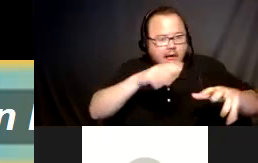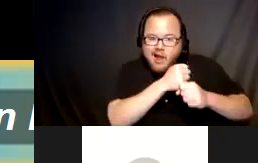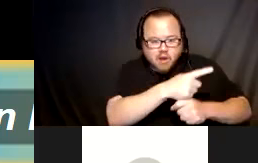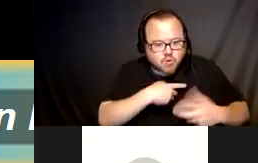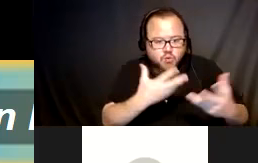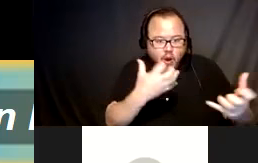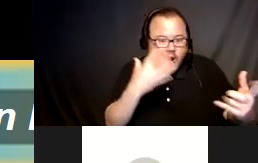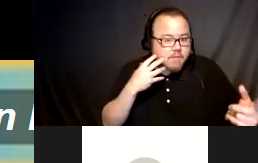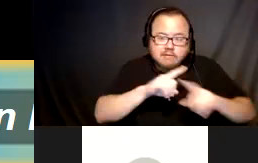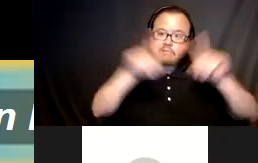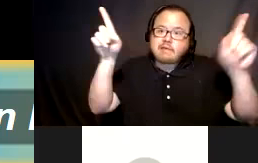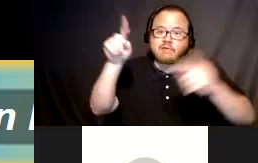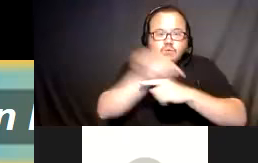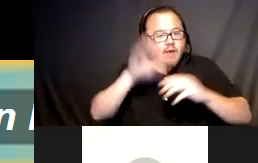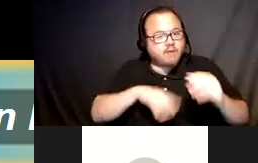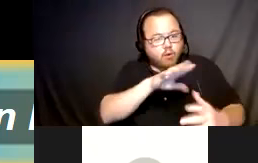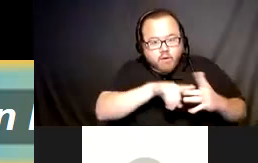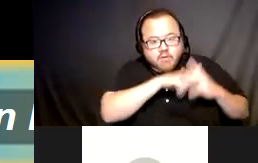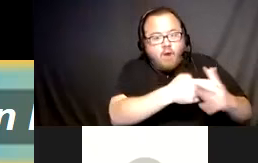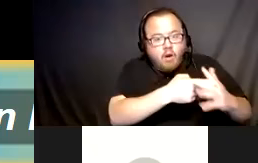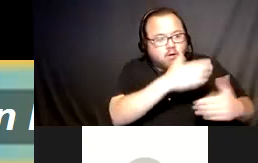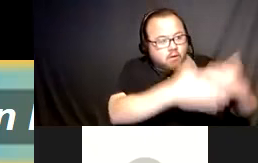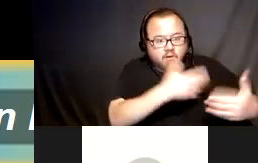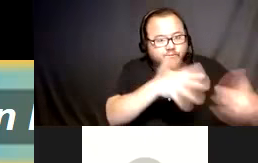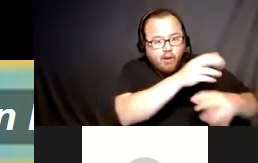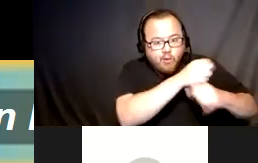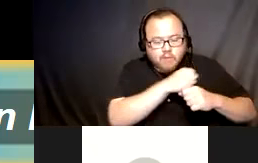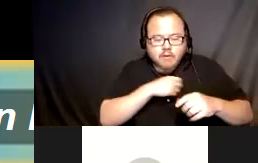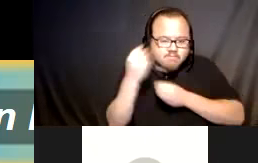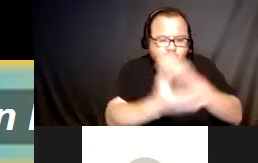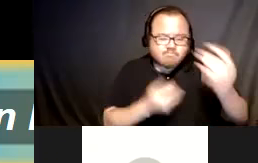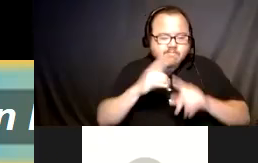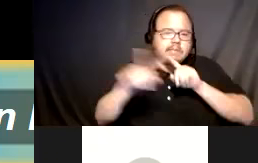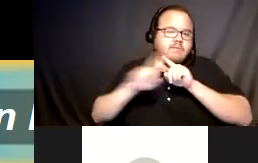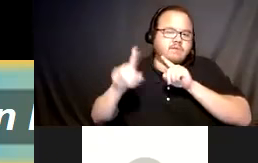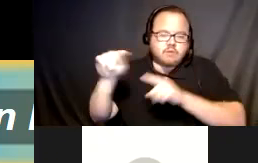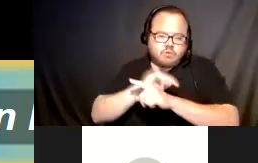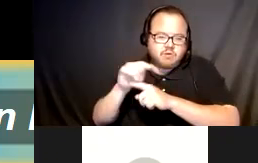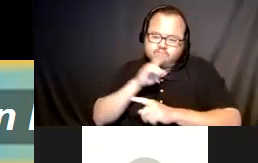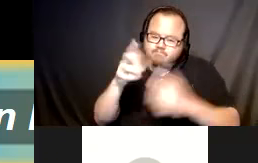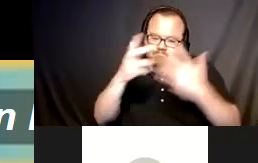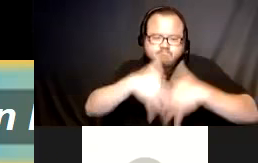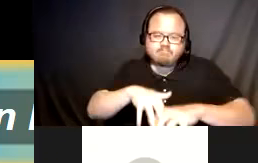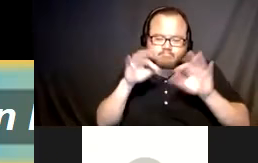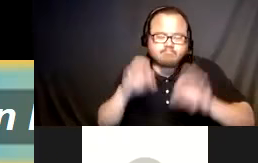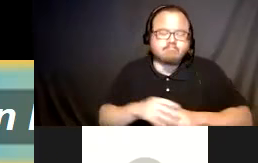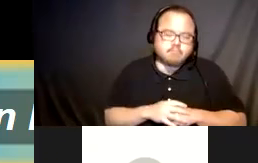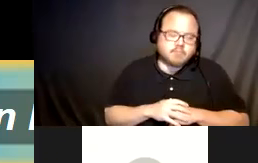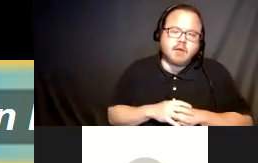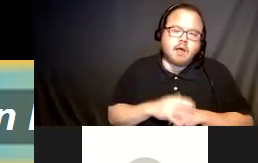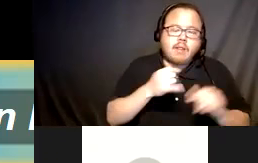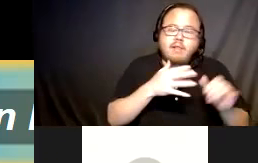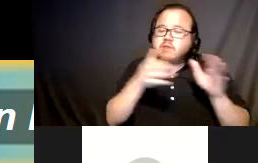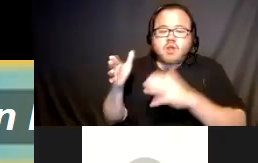wanted to experience a different training than one they maybe have already received. So that worked out really nicely. And we also kind of shifted